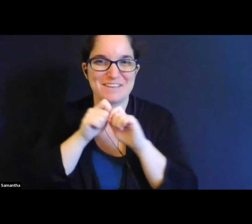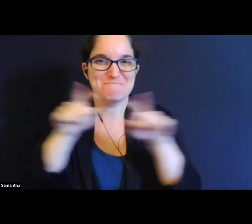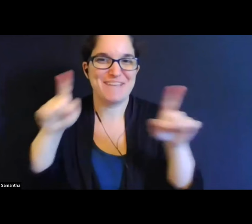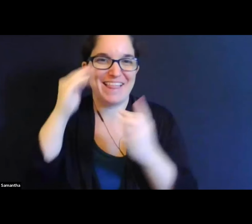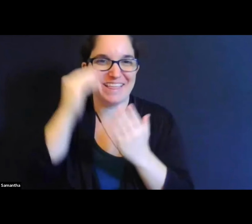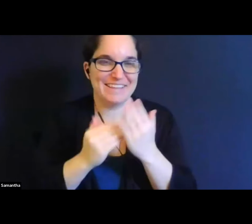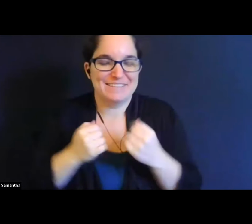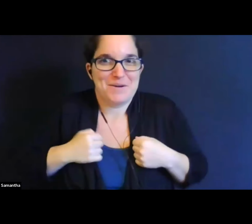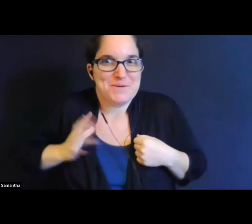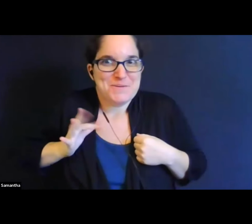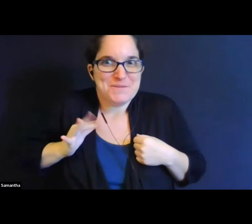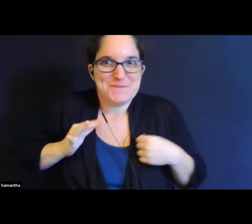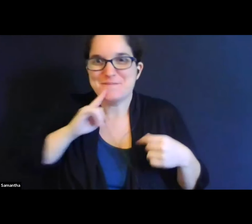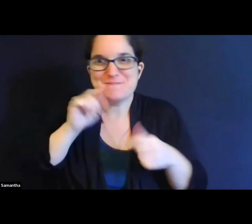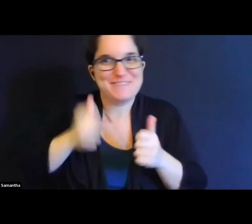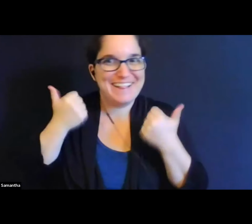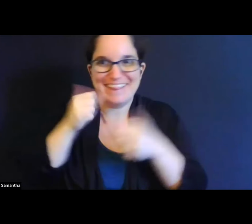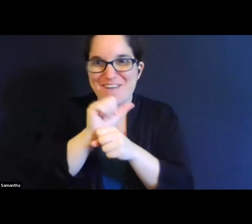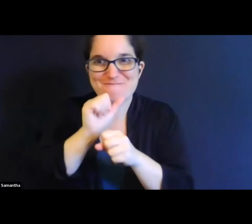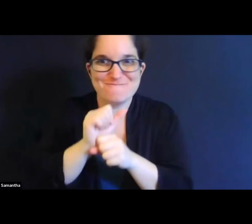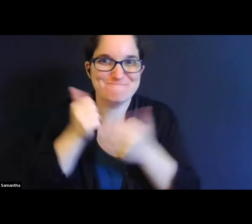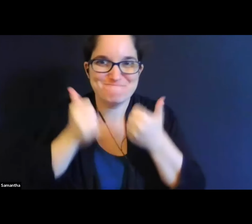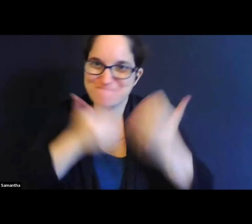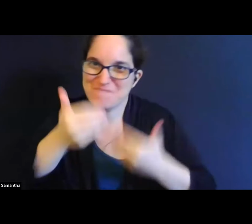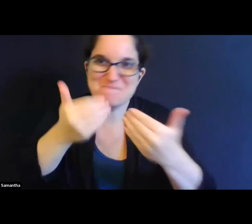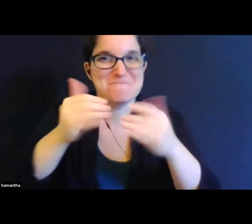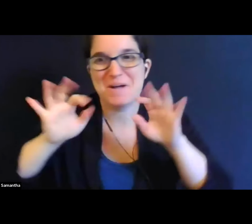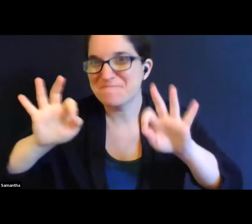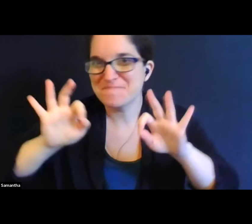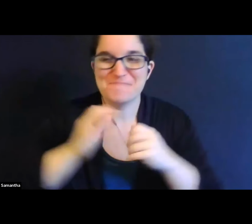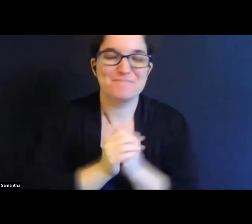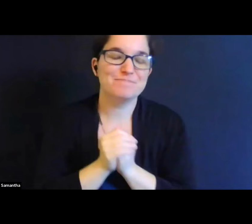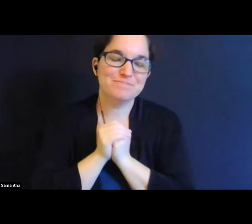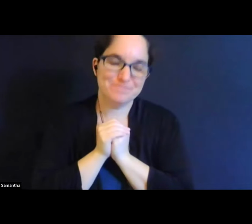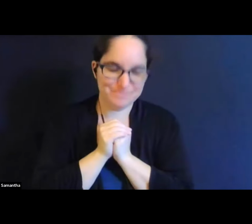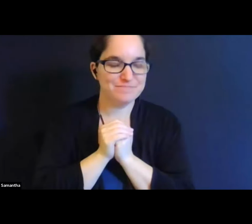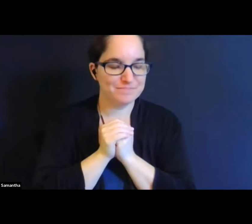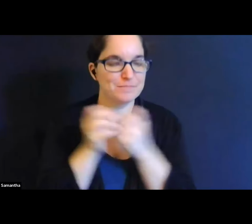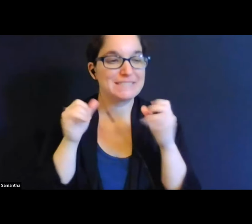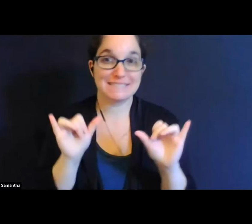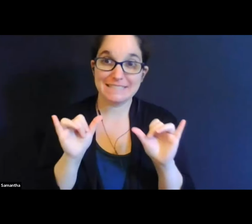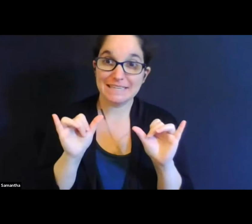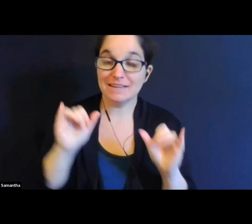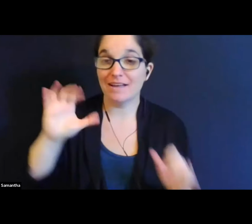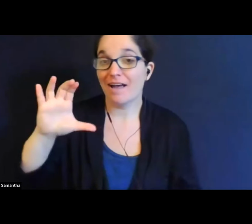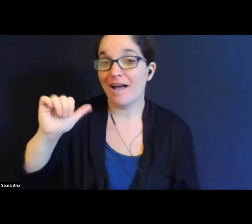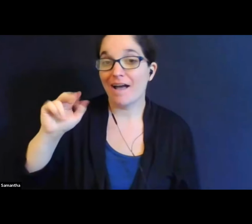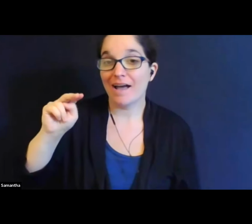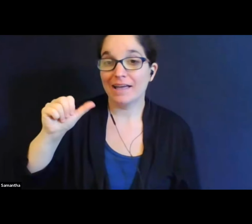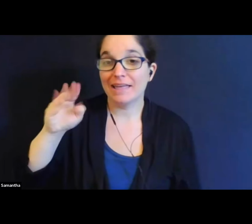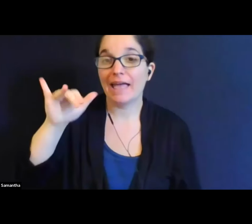life working, right? But the fact that the cannabis mirrors